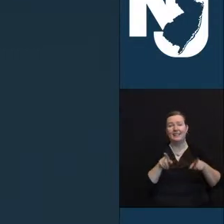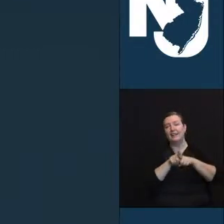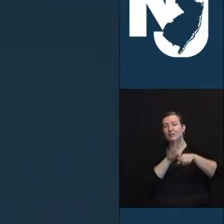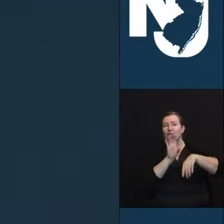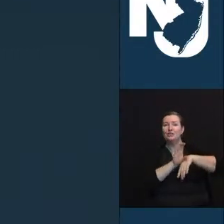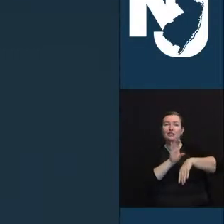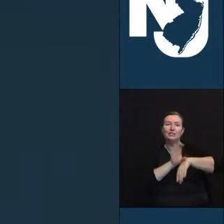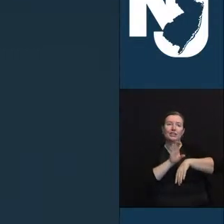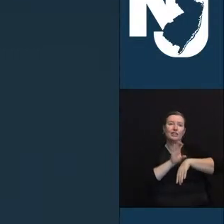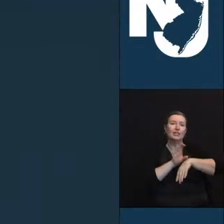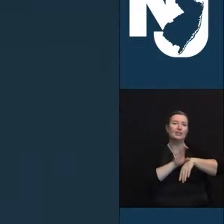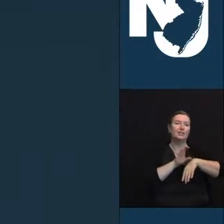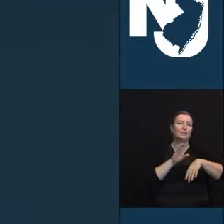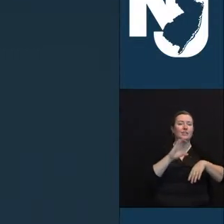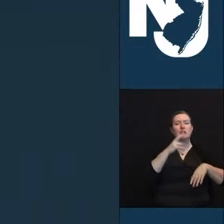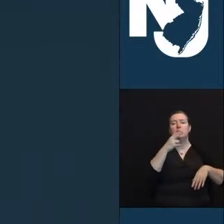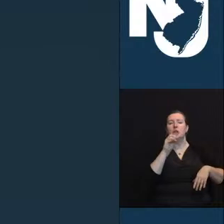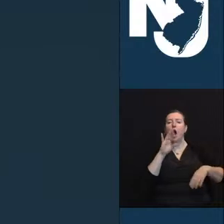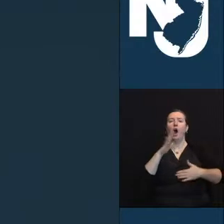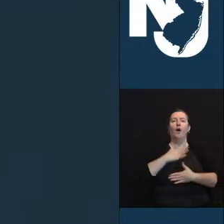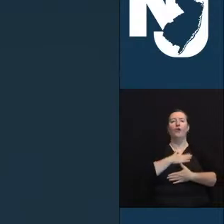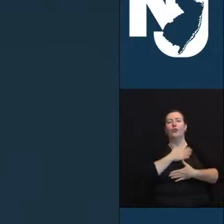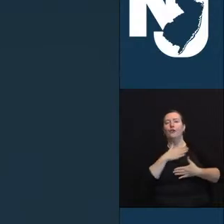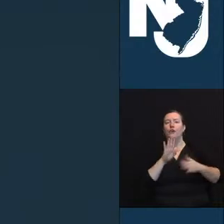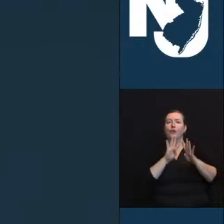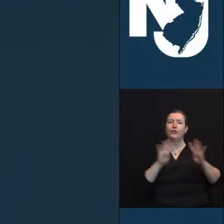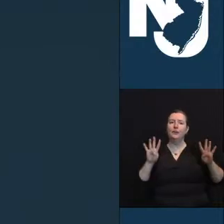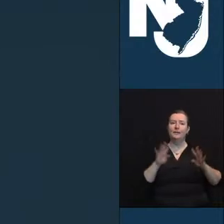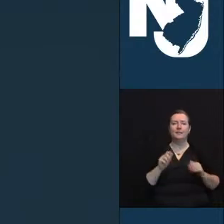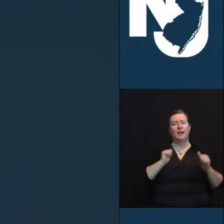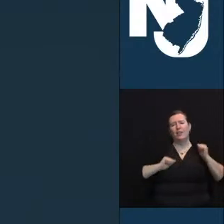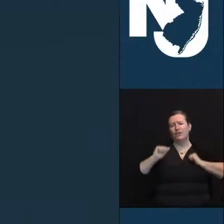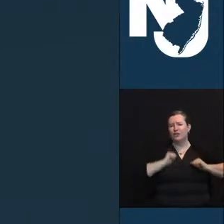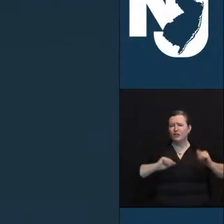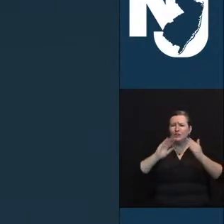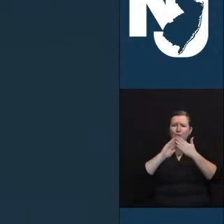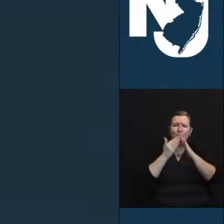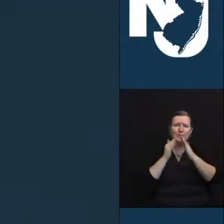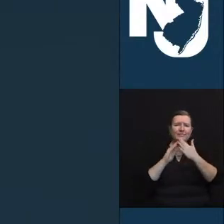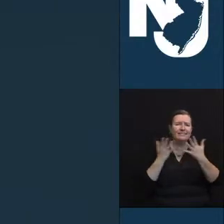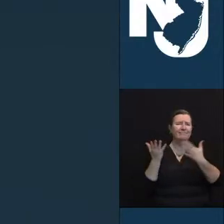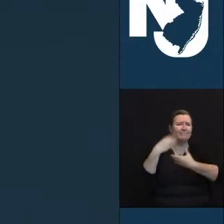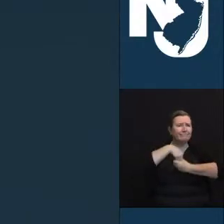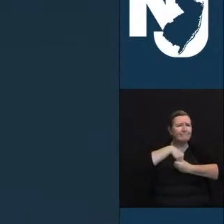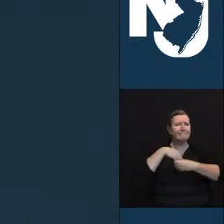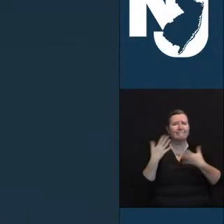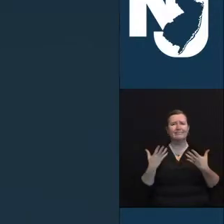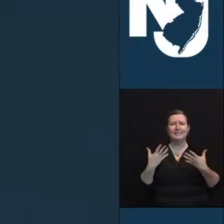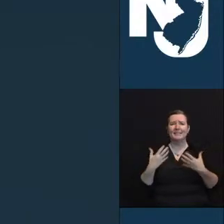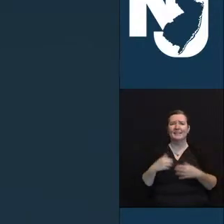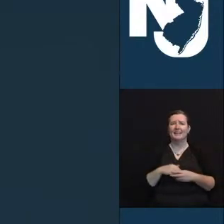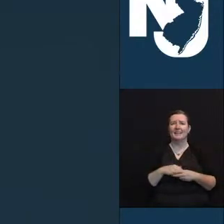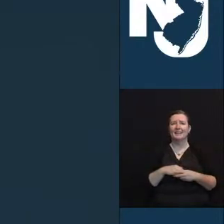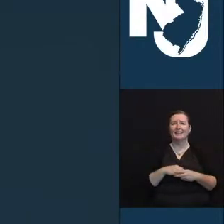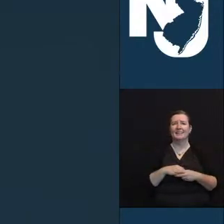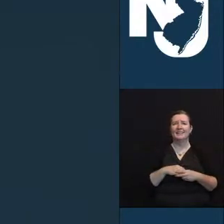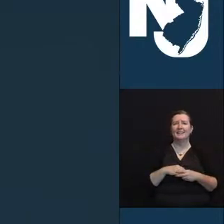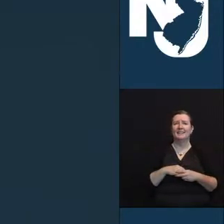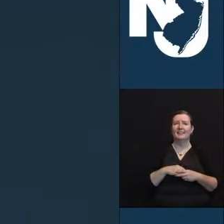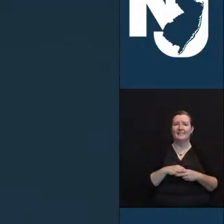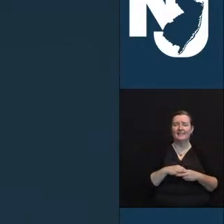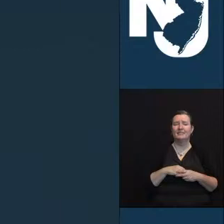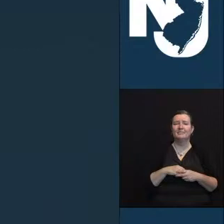or starring in a number of community theater productions. And while her talents made sure her friends and family were always